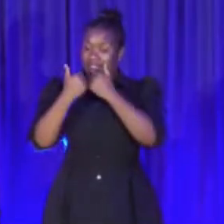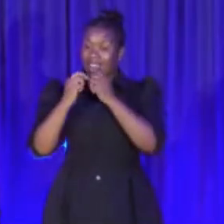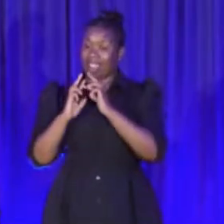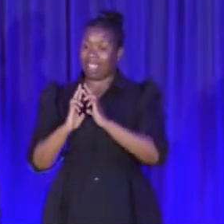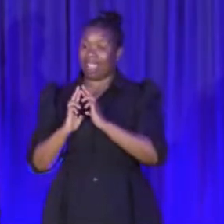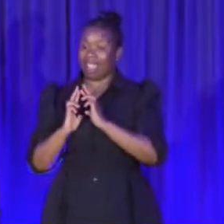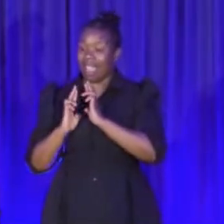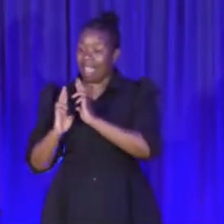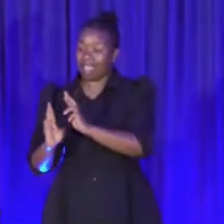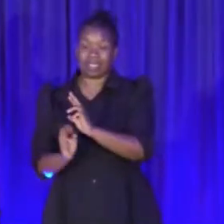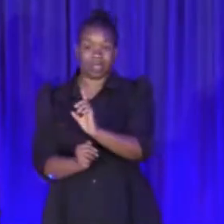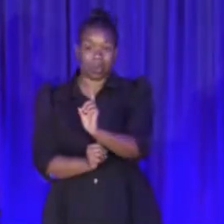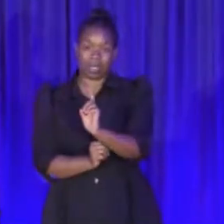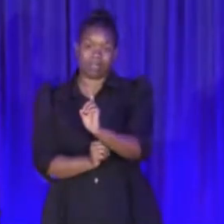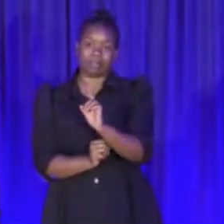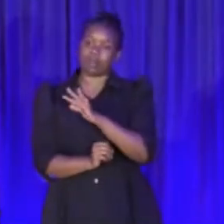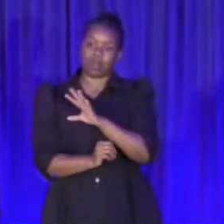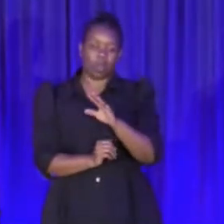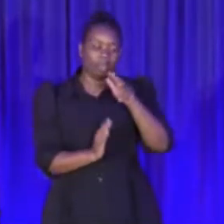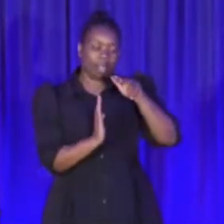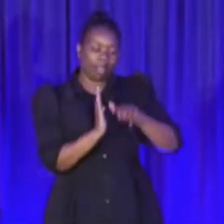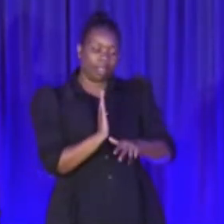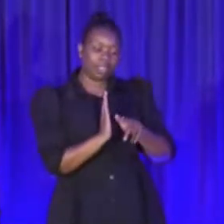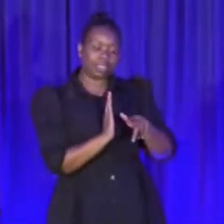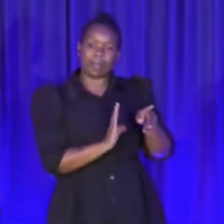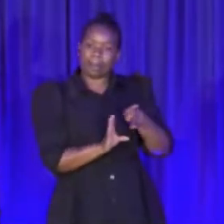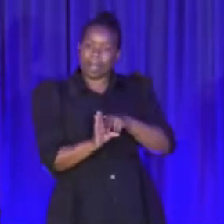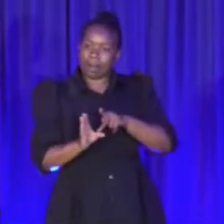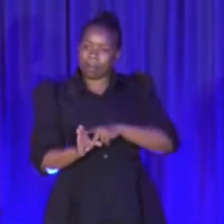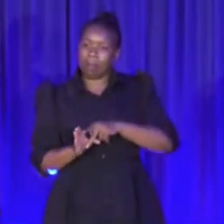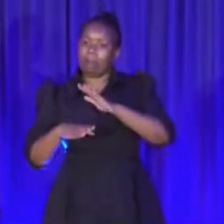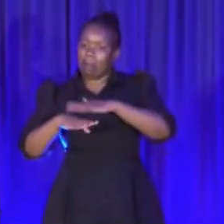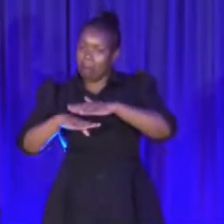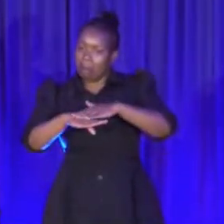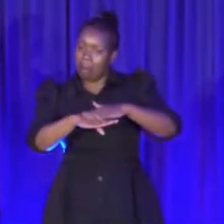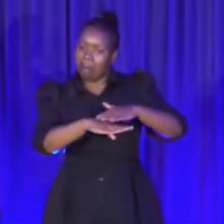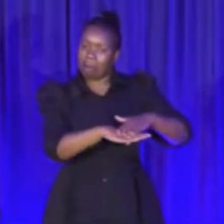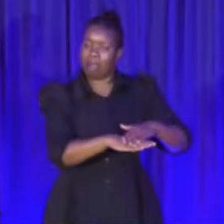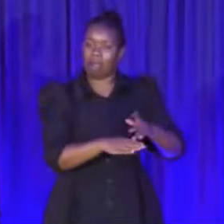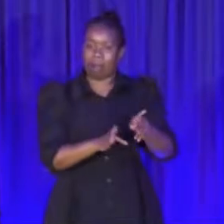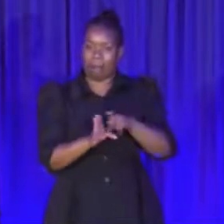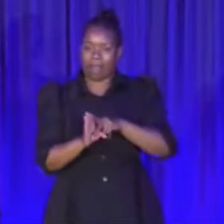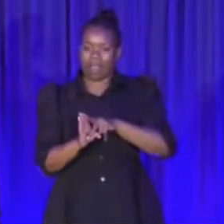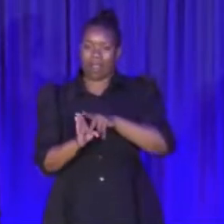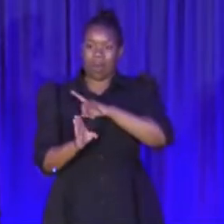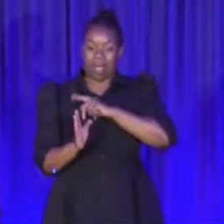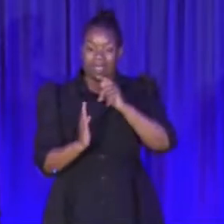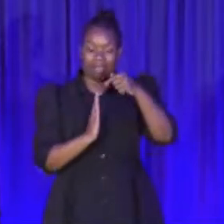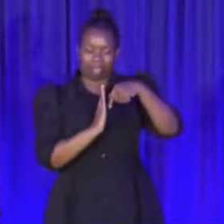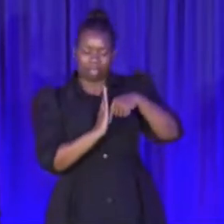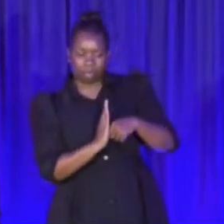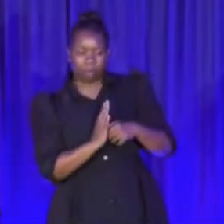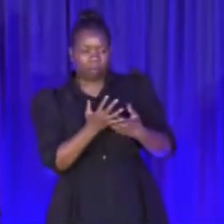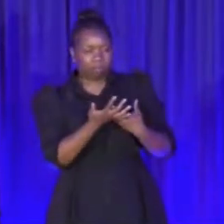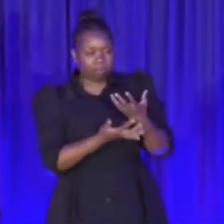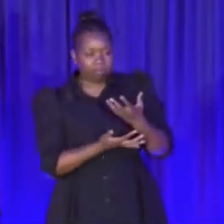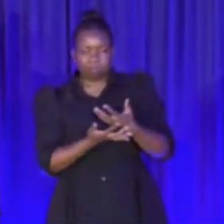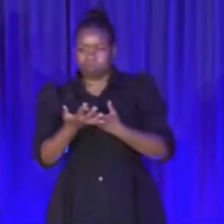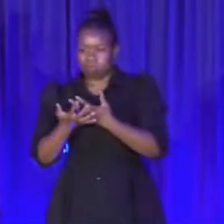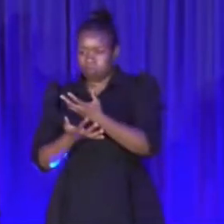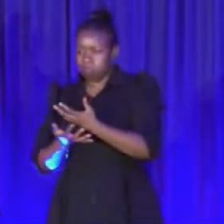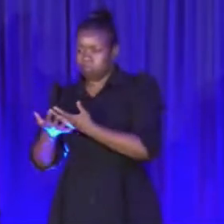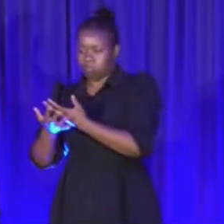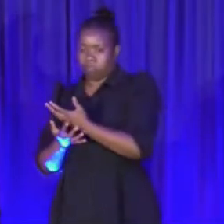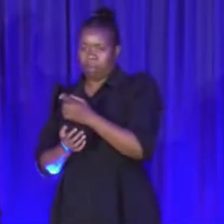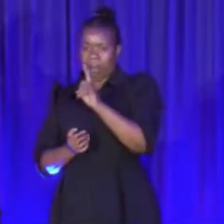democracy is not less participation, but more. It is a deeper engagement and an